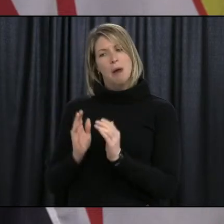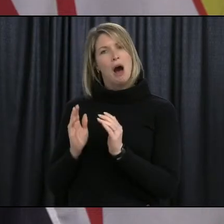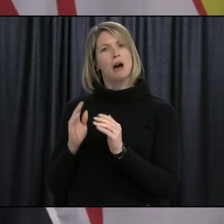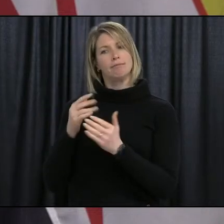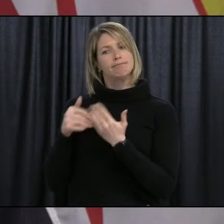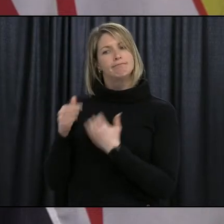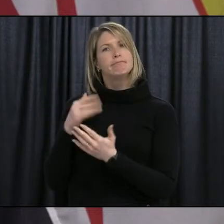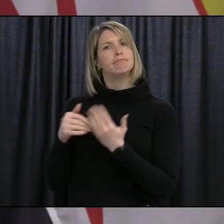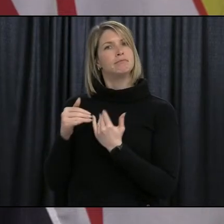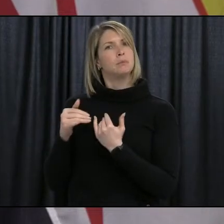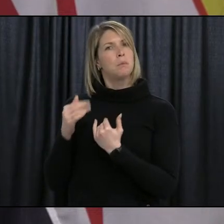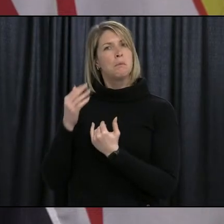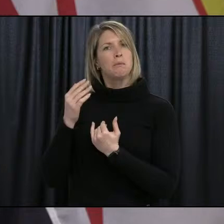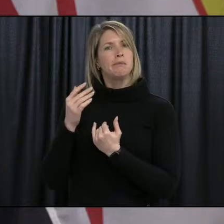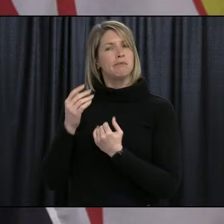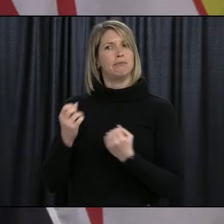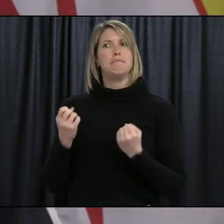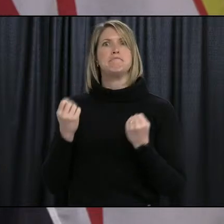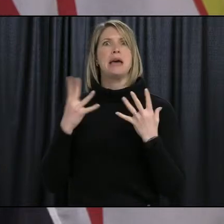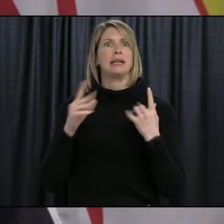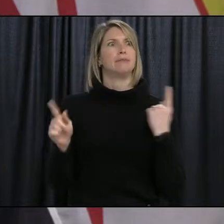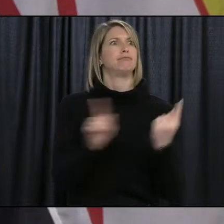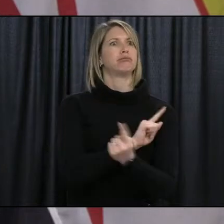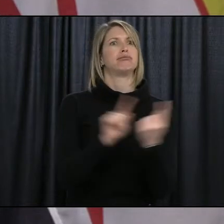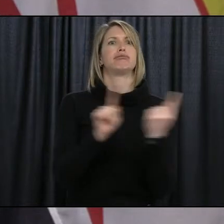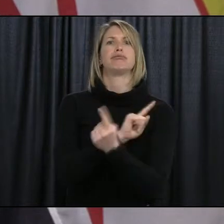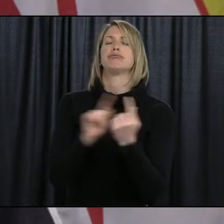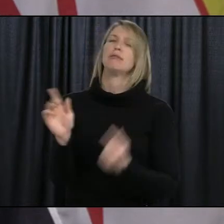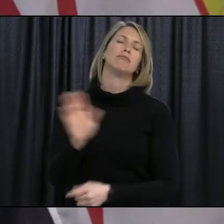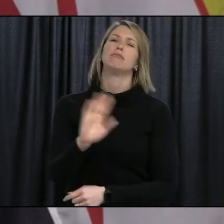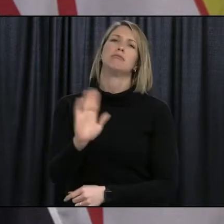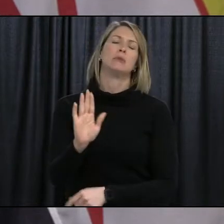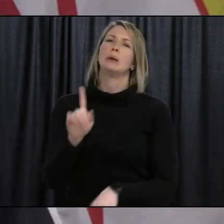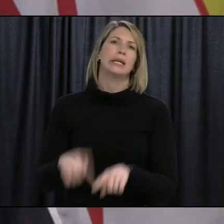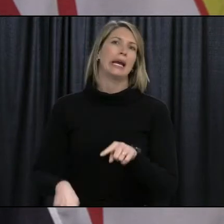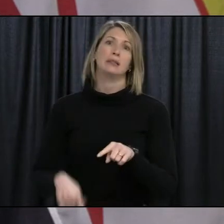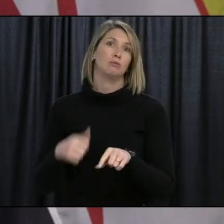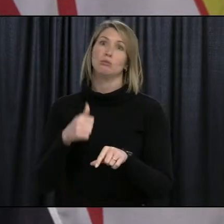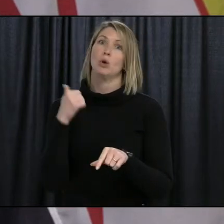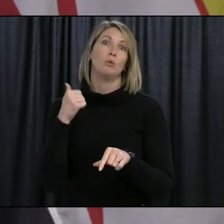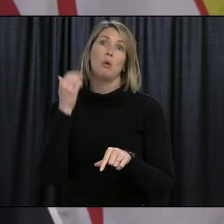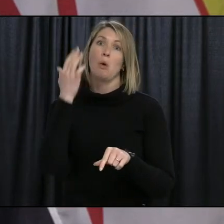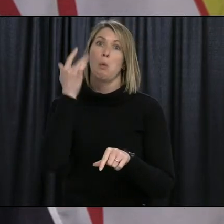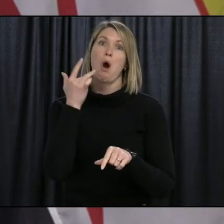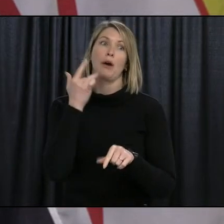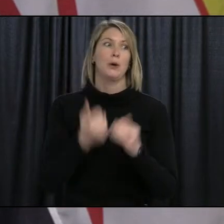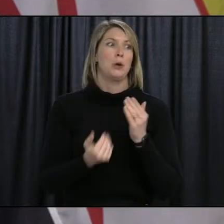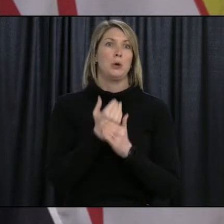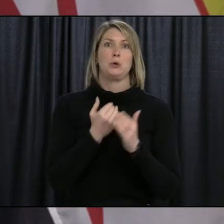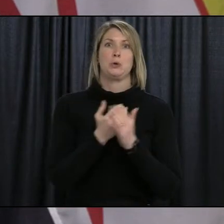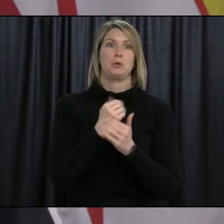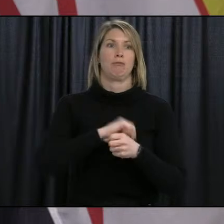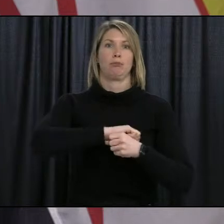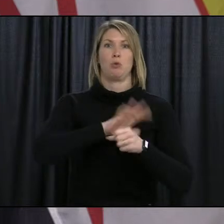of potential spread of the virus and variants of the virus,